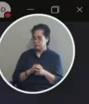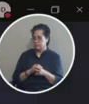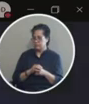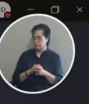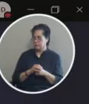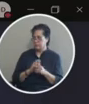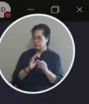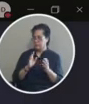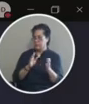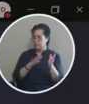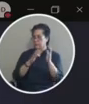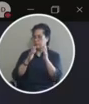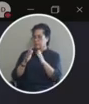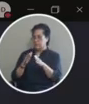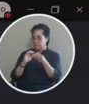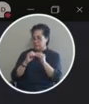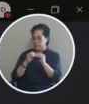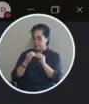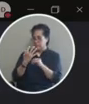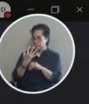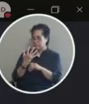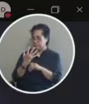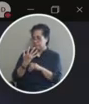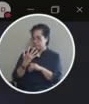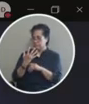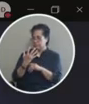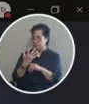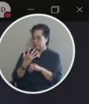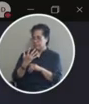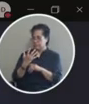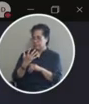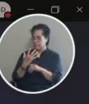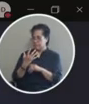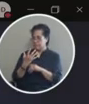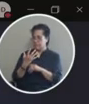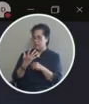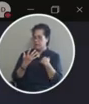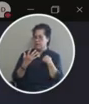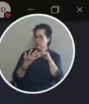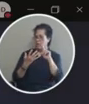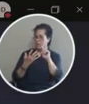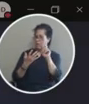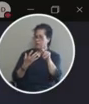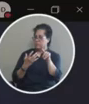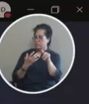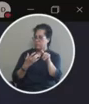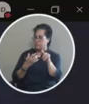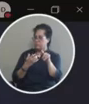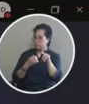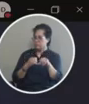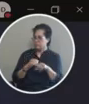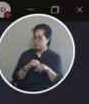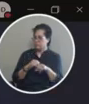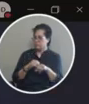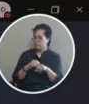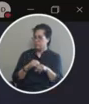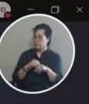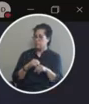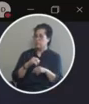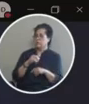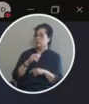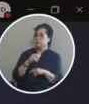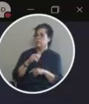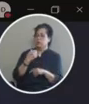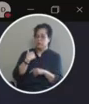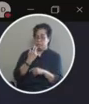Mayor, did you want to move on to item number 5? I had a question. Yeah, yes, Anello, Representative Anello. I